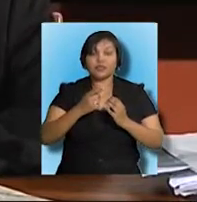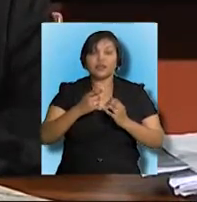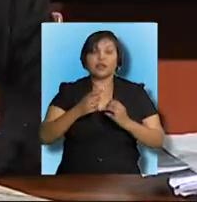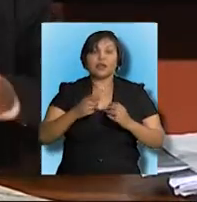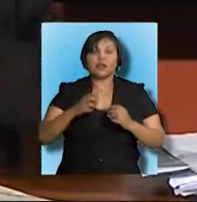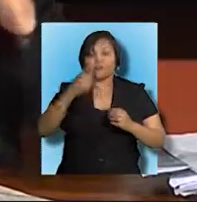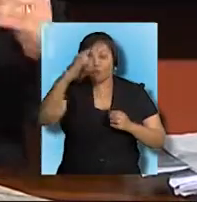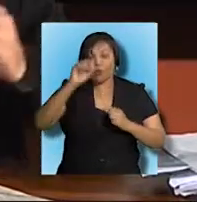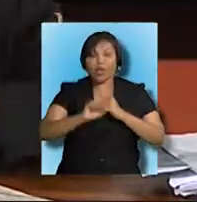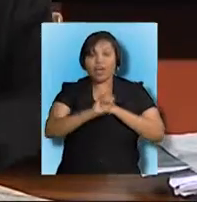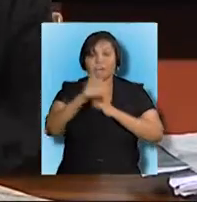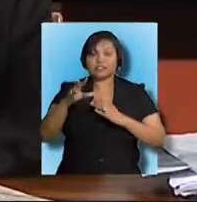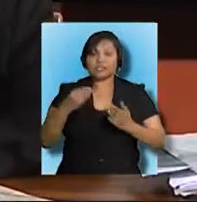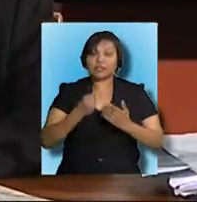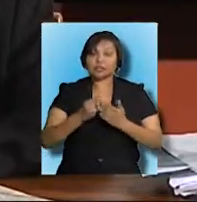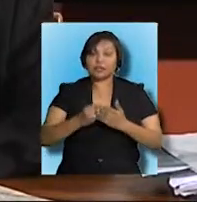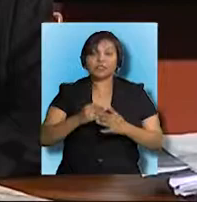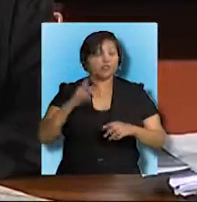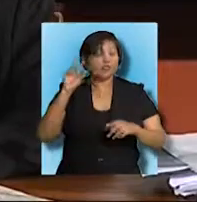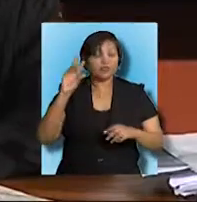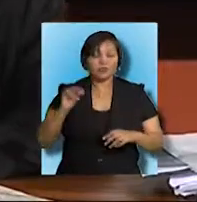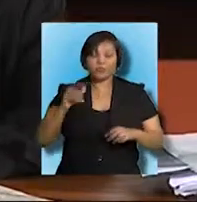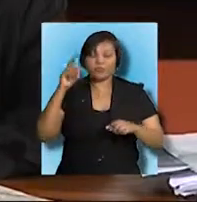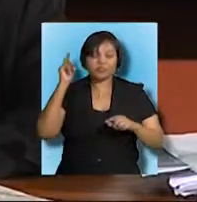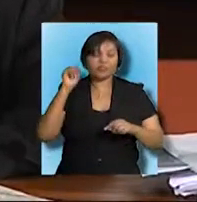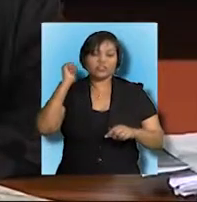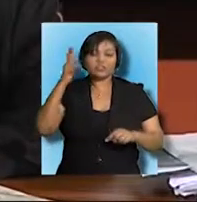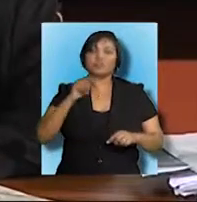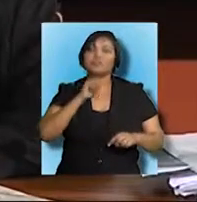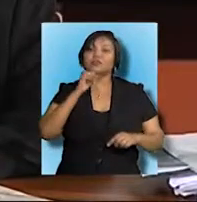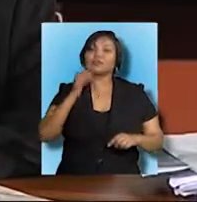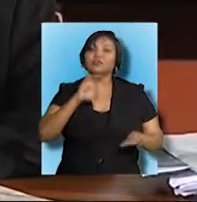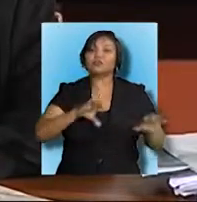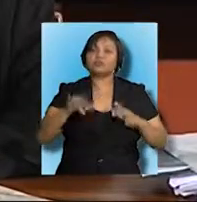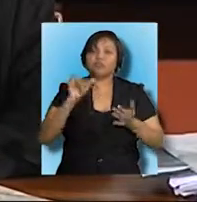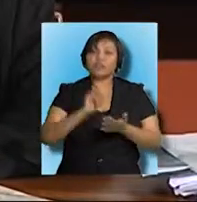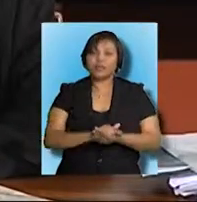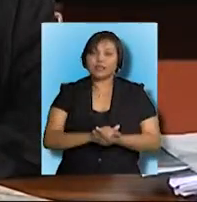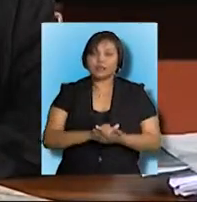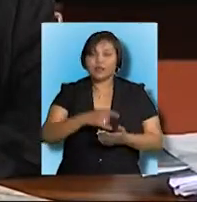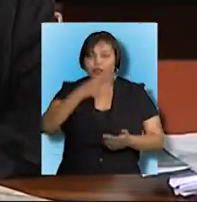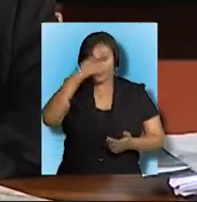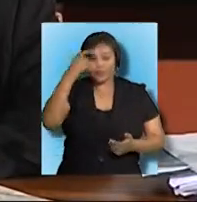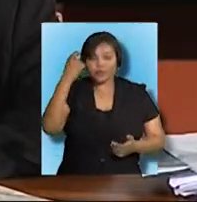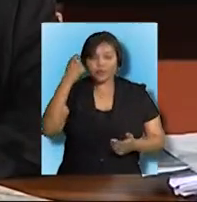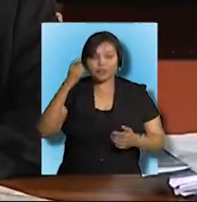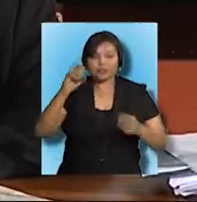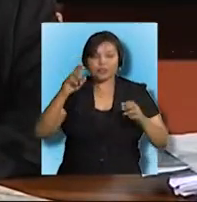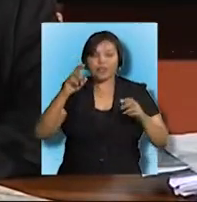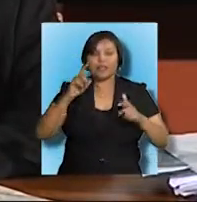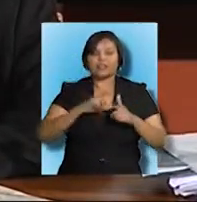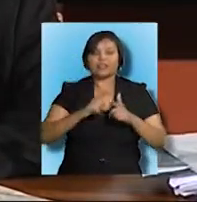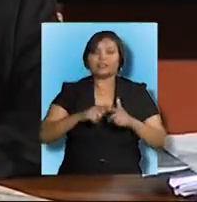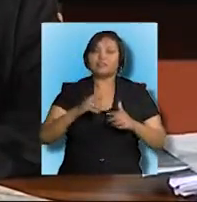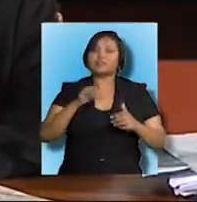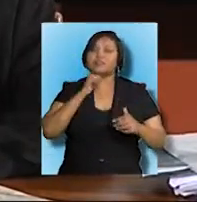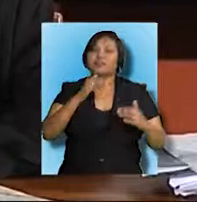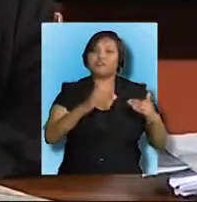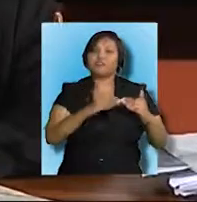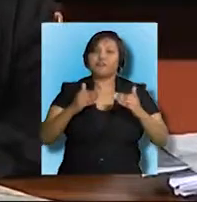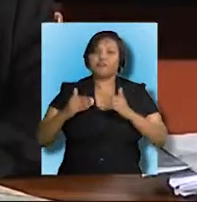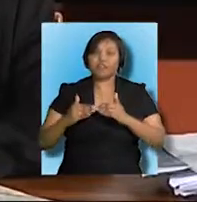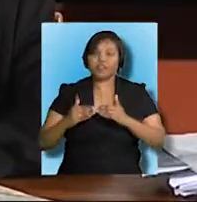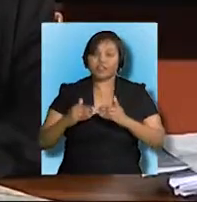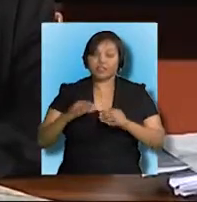be effective. It's not cost effective to produce that programming, and yet do that on a market model. That's not a realistic thing to ask of it. You want special,